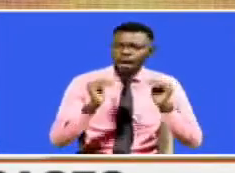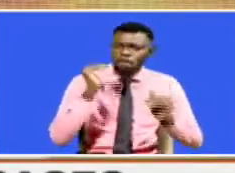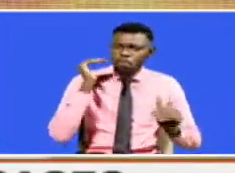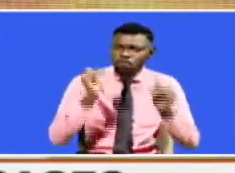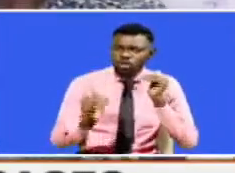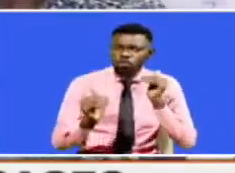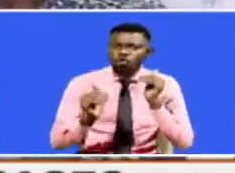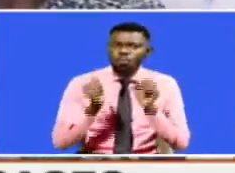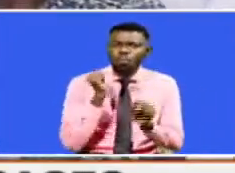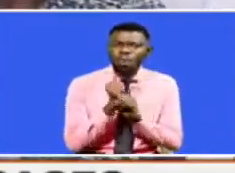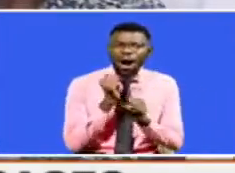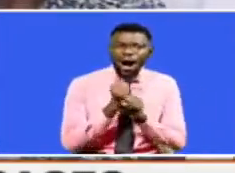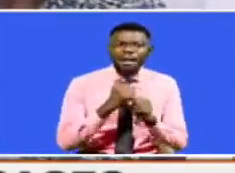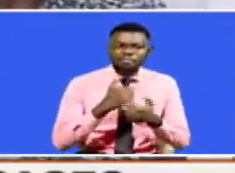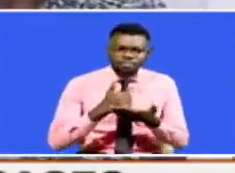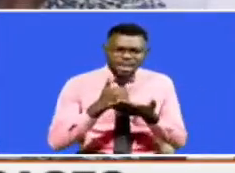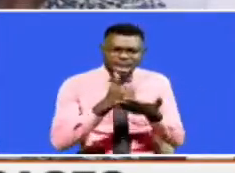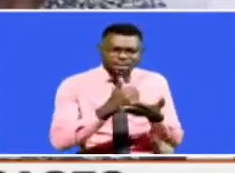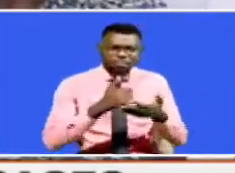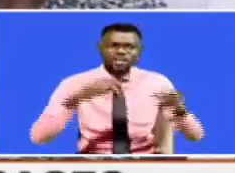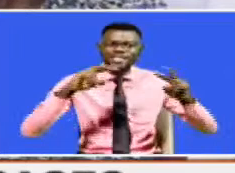as your investigators.